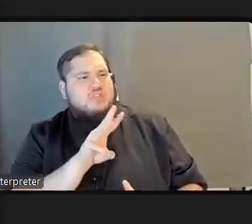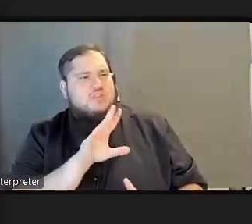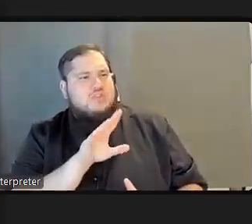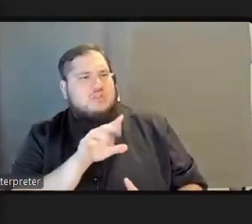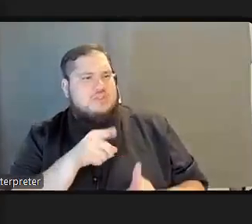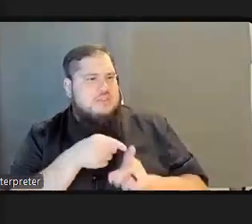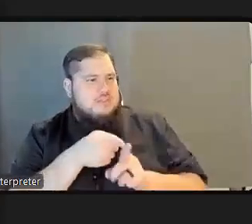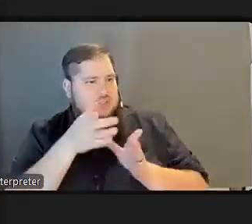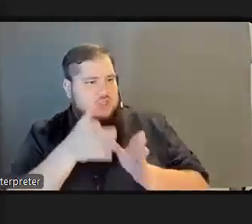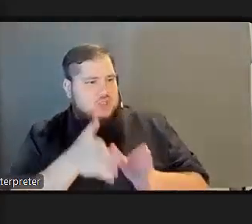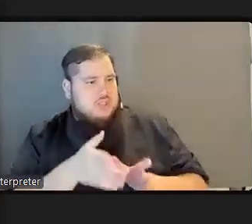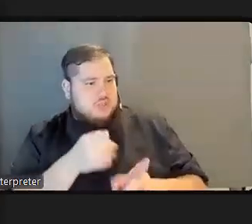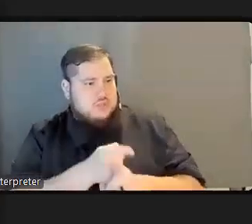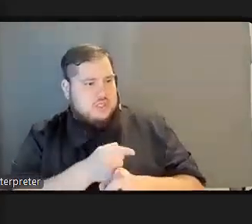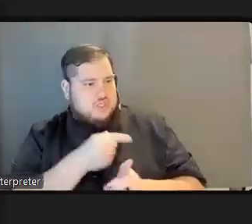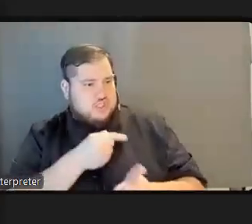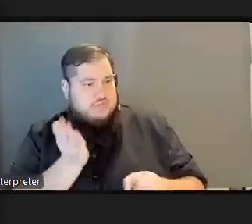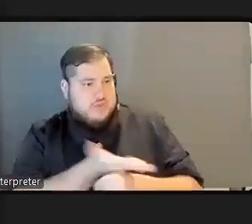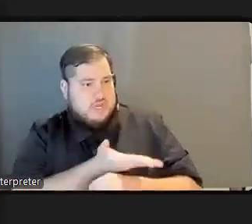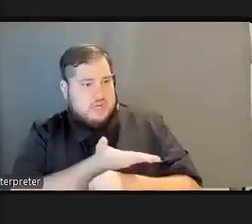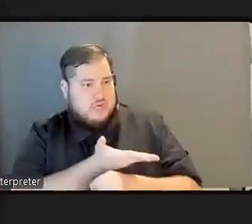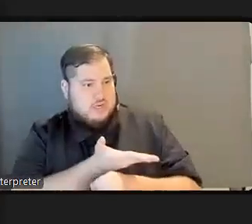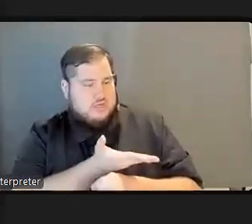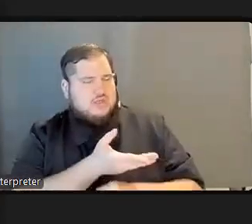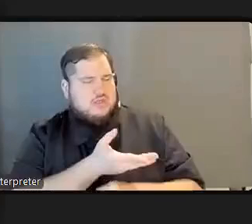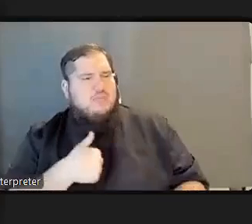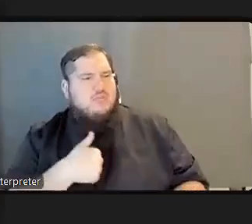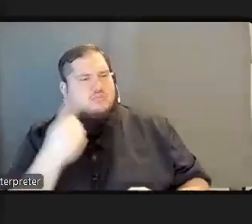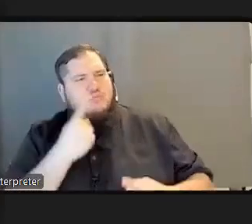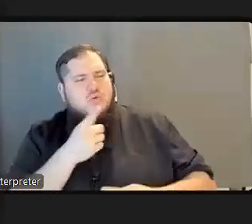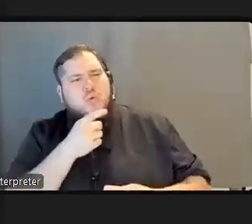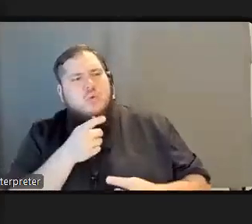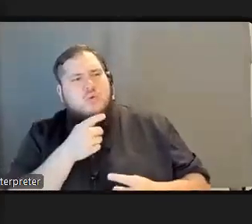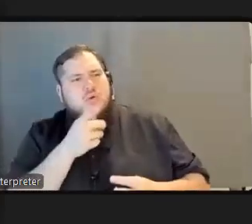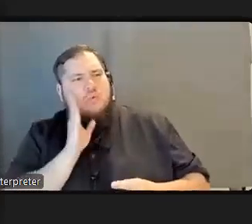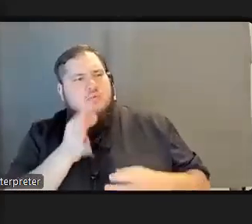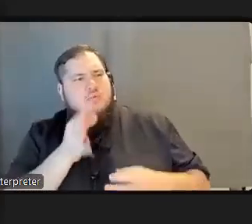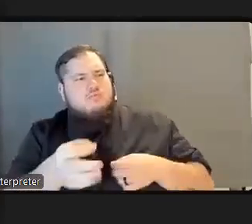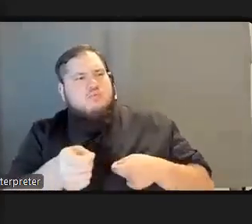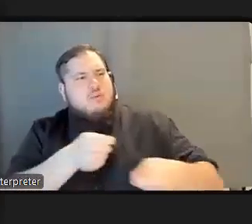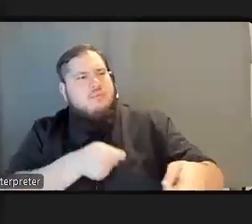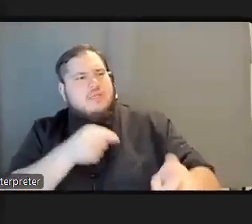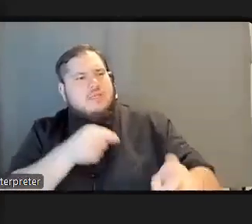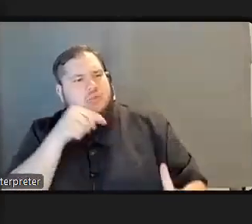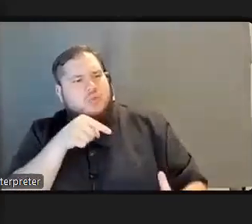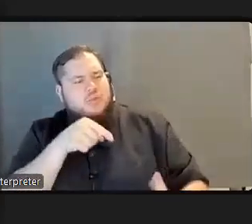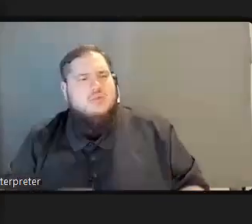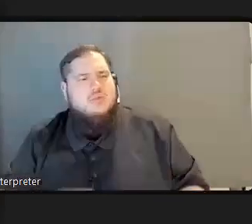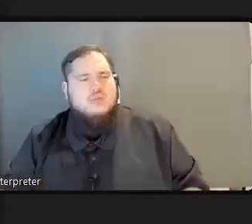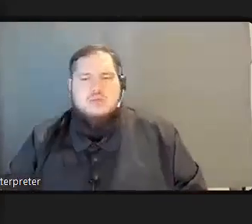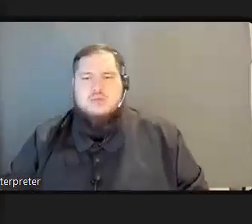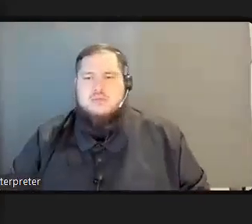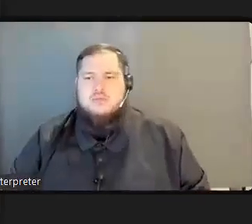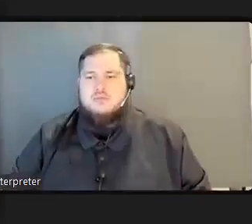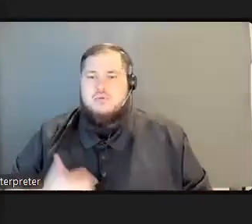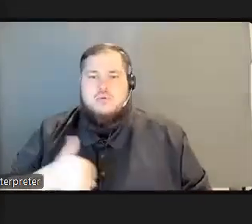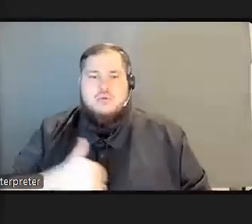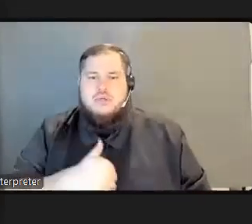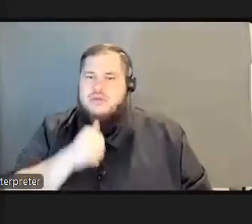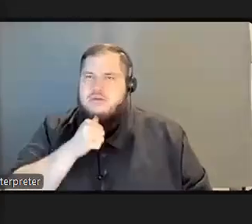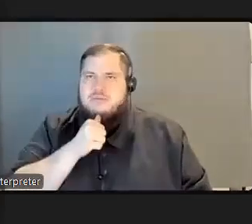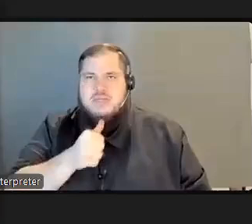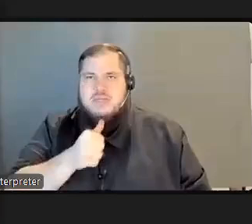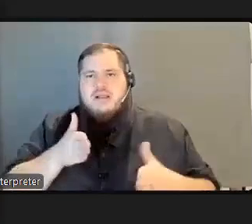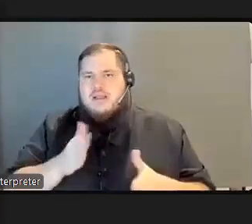specialist, correct? She was fired. So I'm wondering who's going to be replacing her. So Tasha, we are not able to